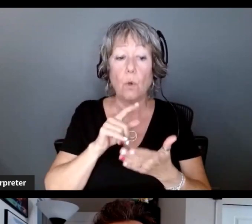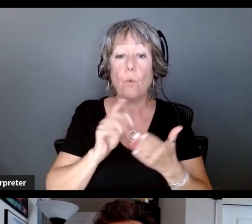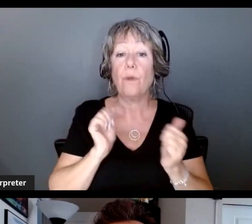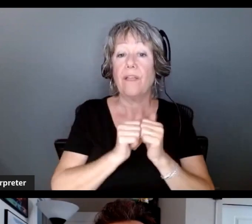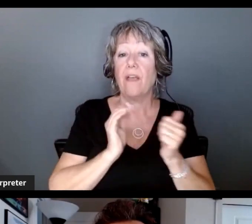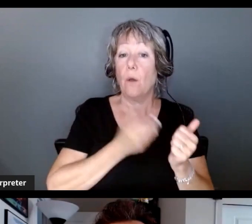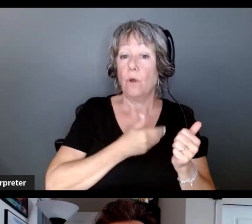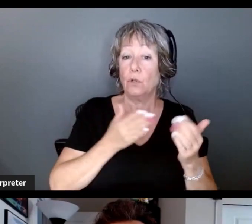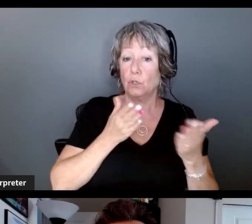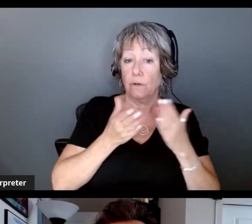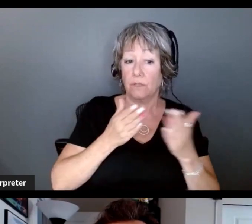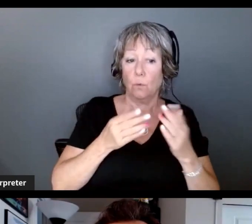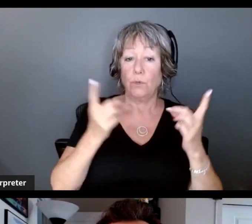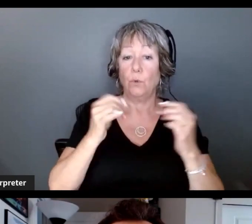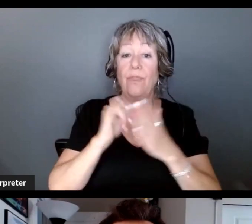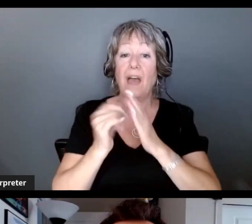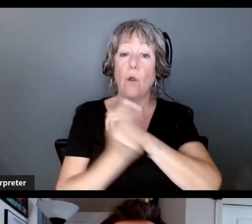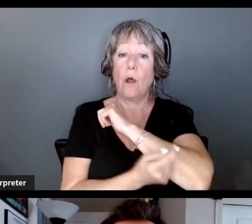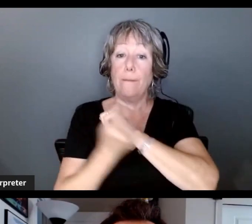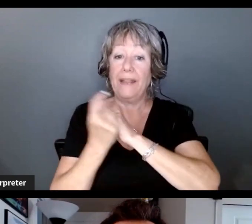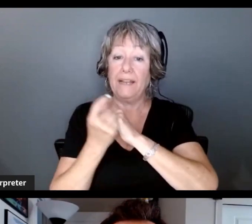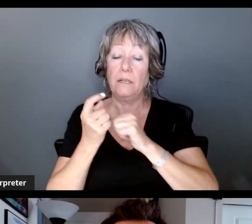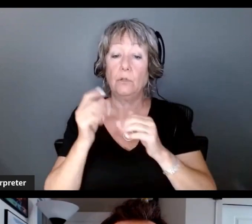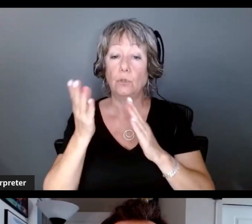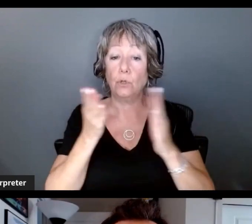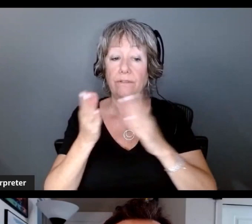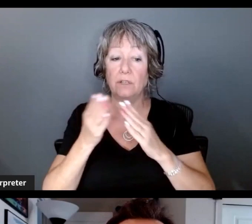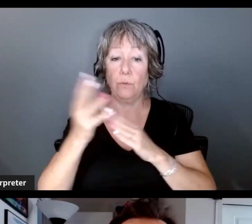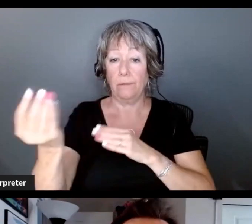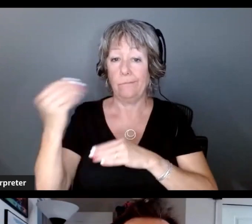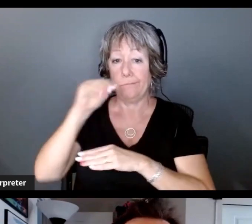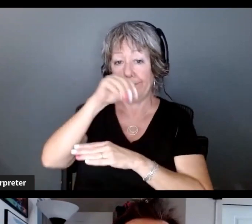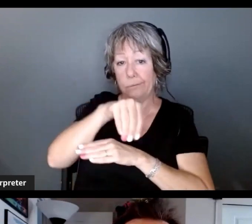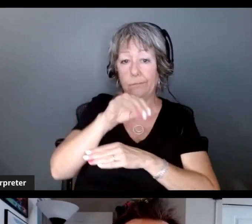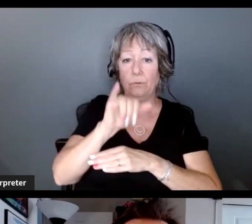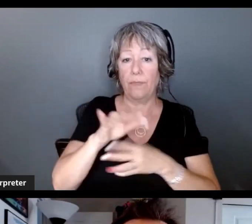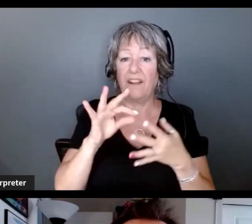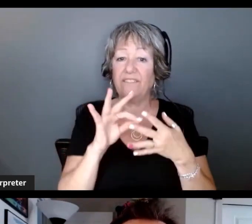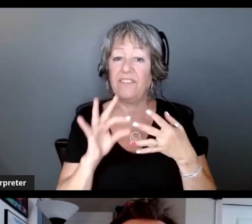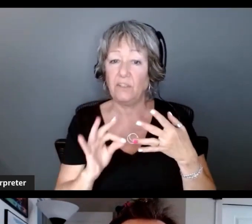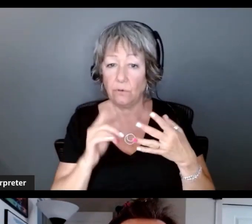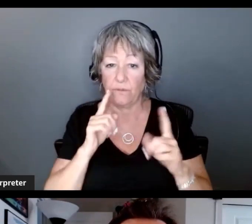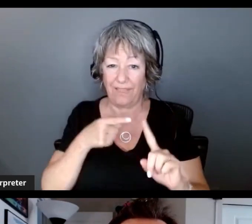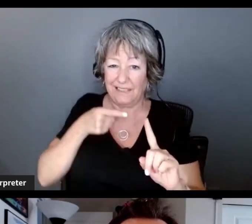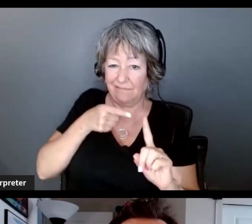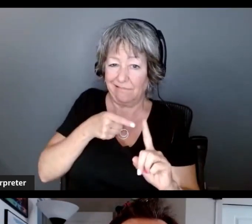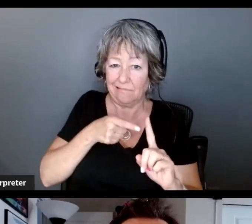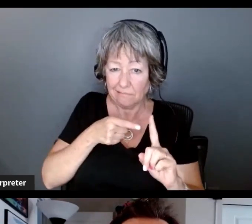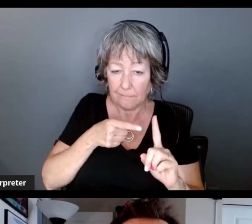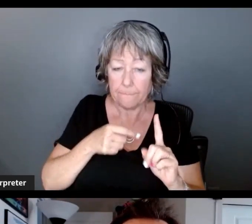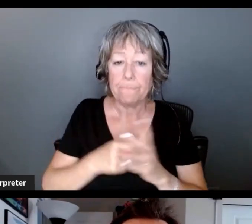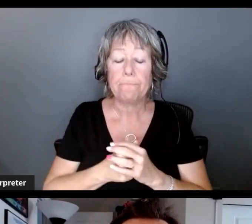is bring that automation on to this particular feature, right?